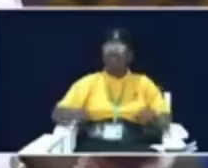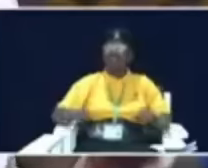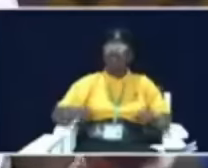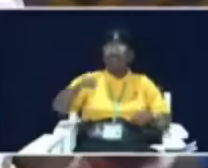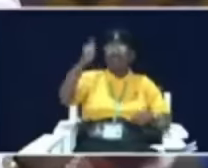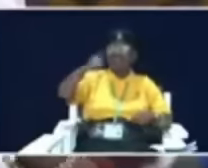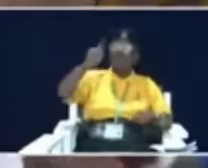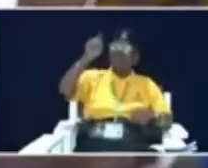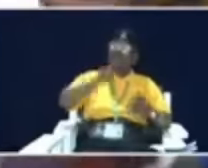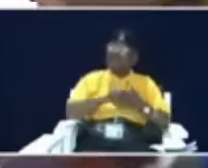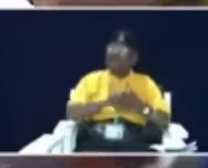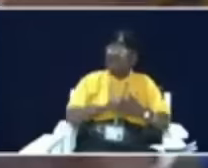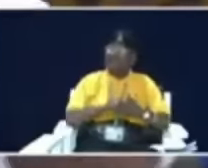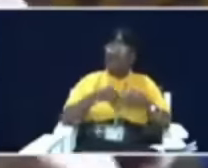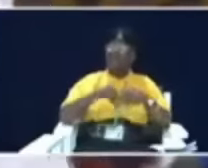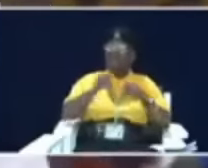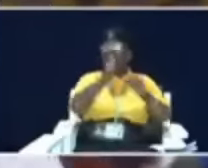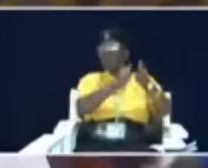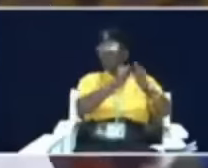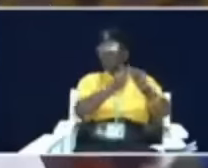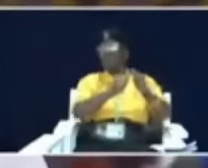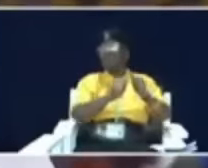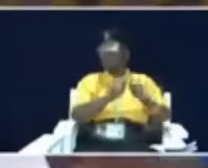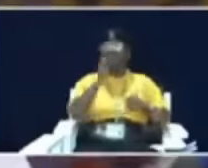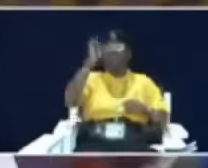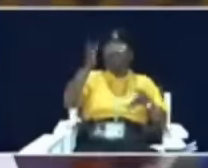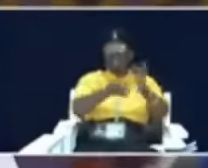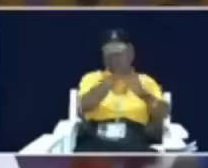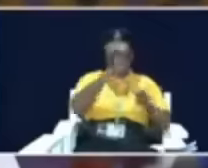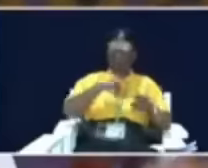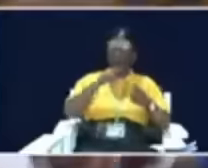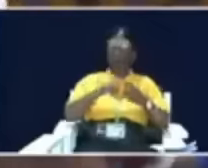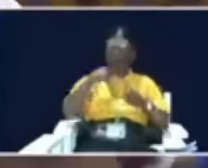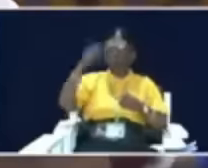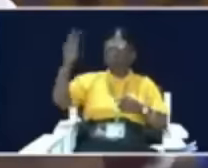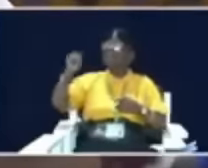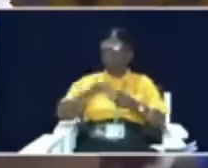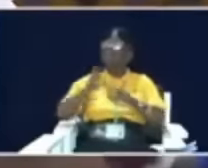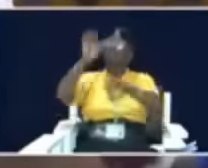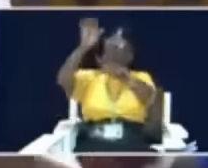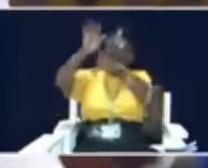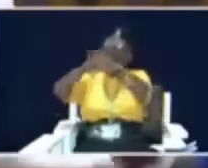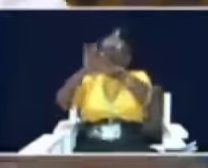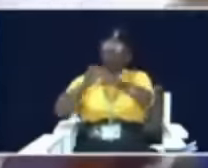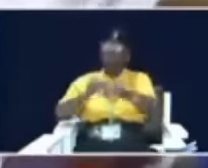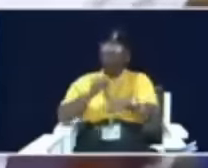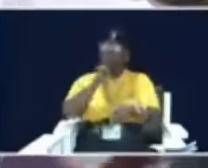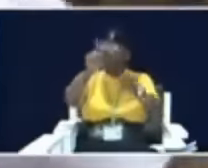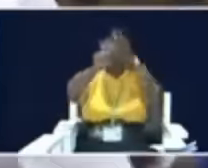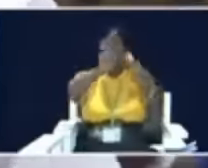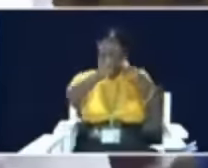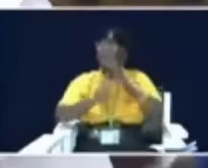Touch, not hold." And I told the people, the dress